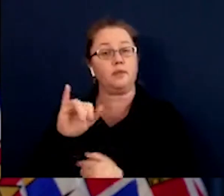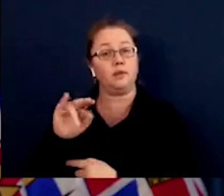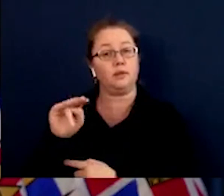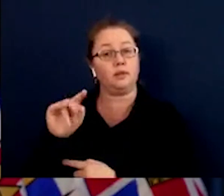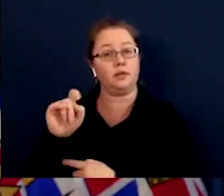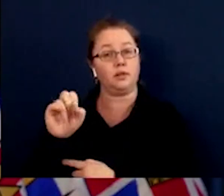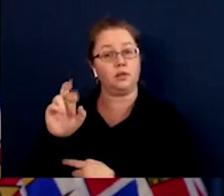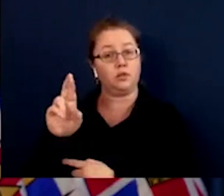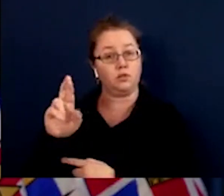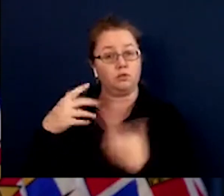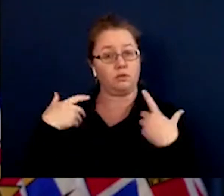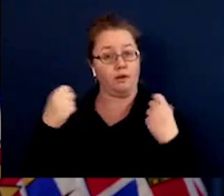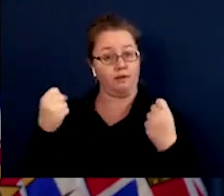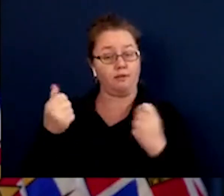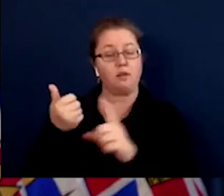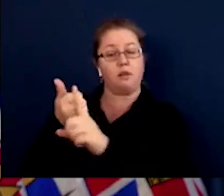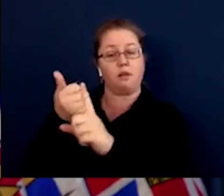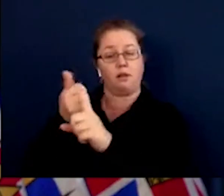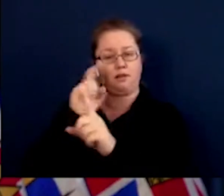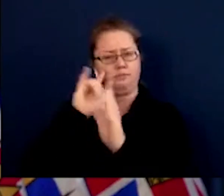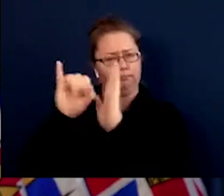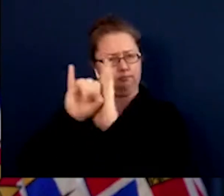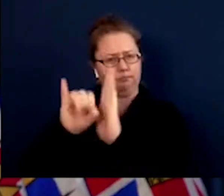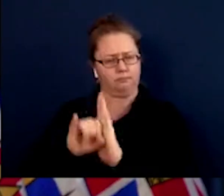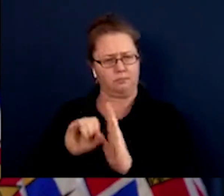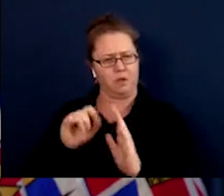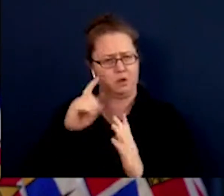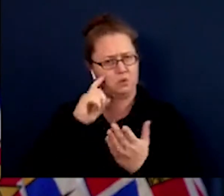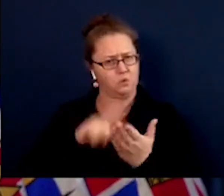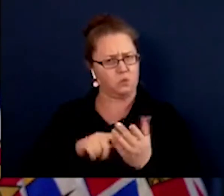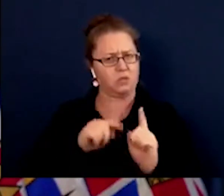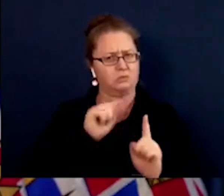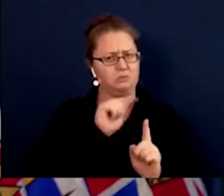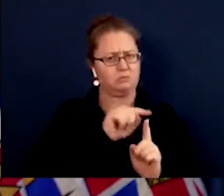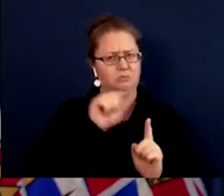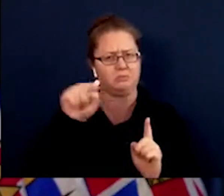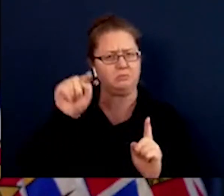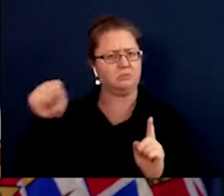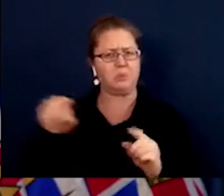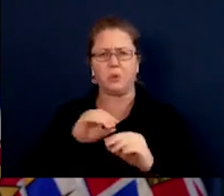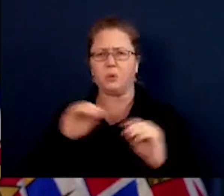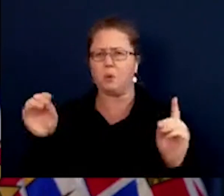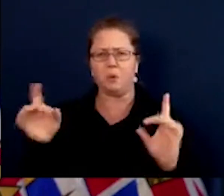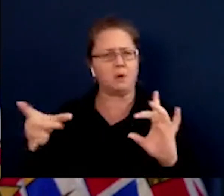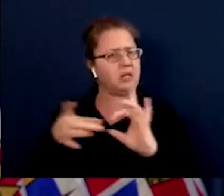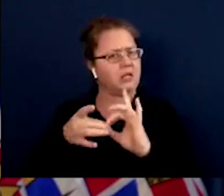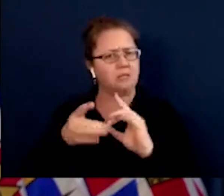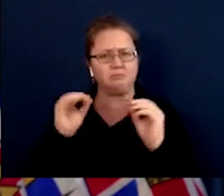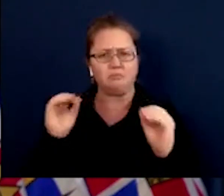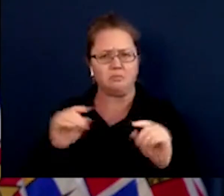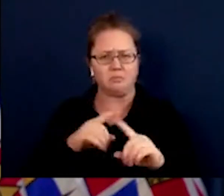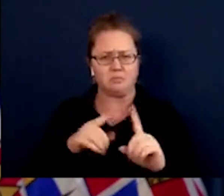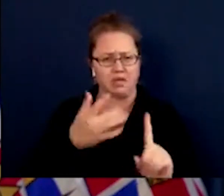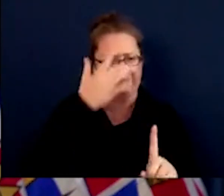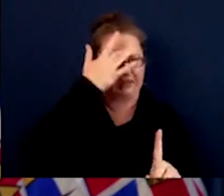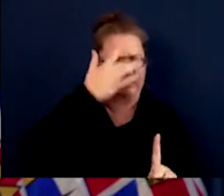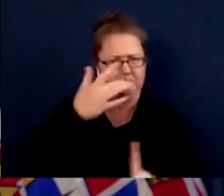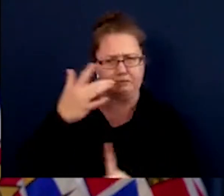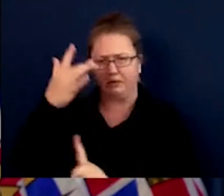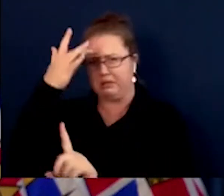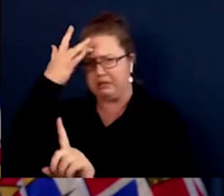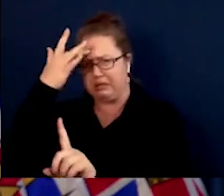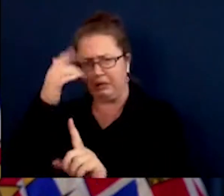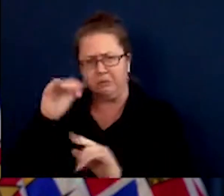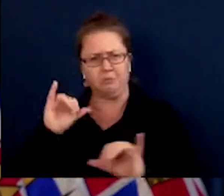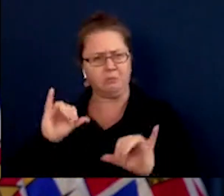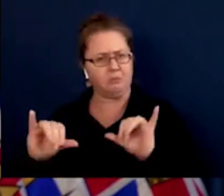transmission. Initially, there were 3 cases identified, and as of today, as the investigation continues, we're up to 5 cases